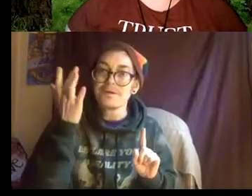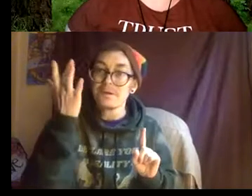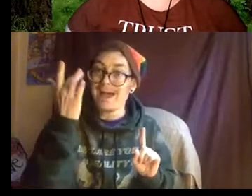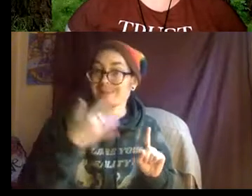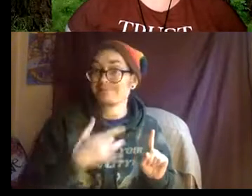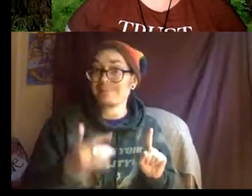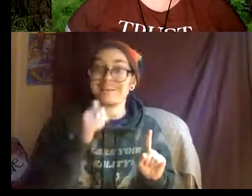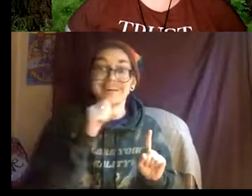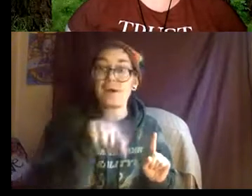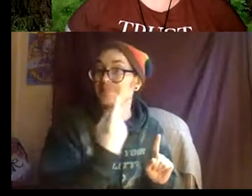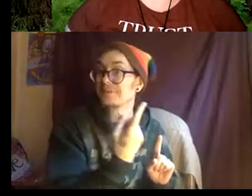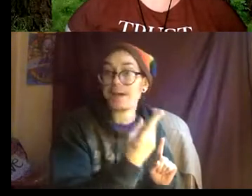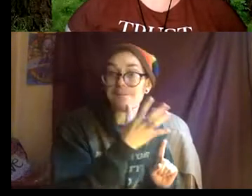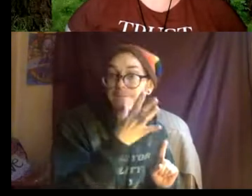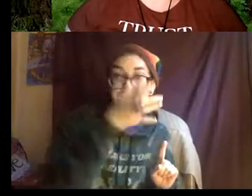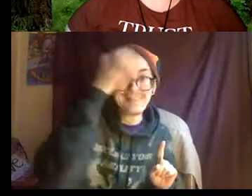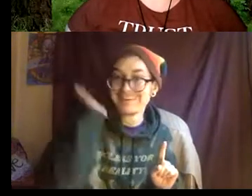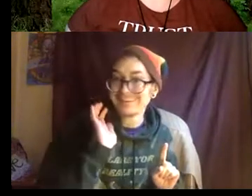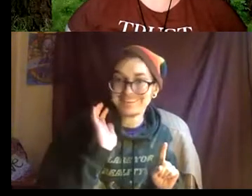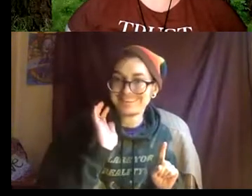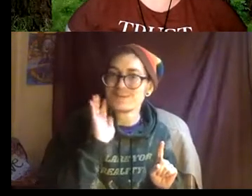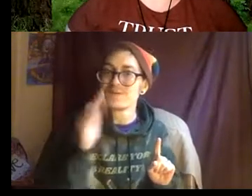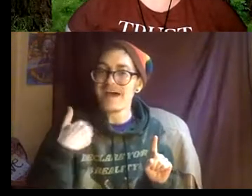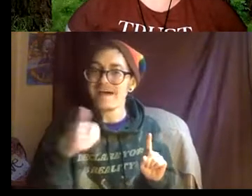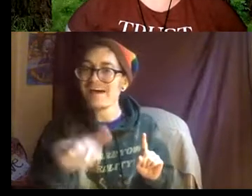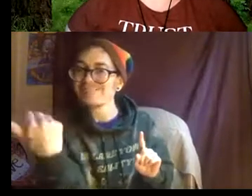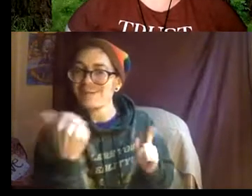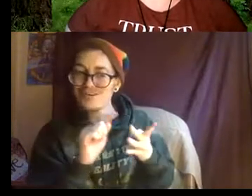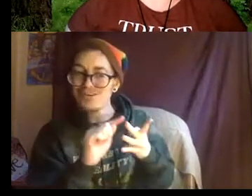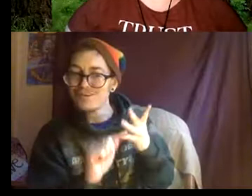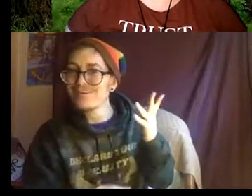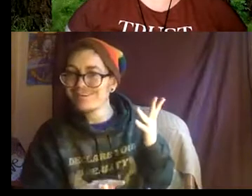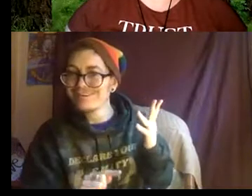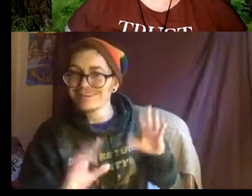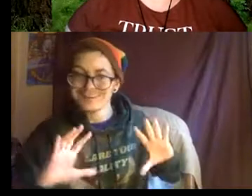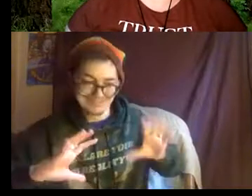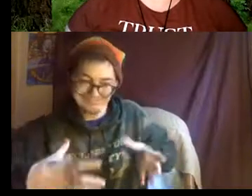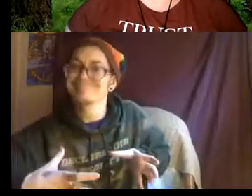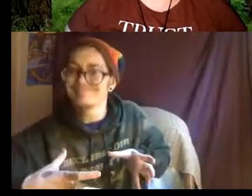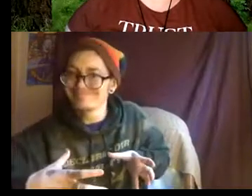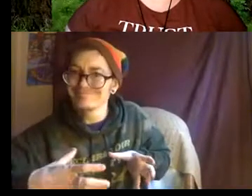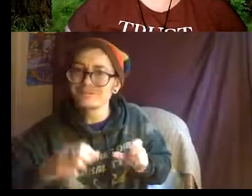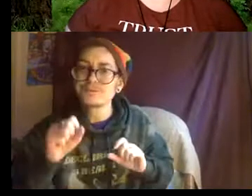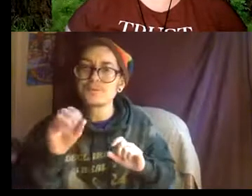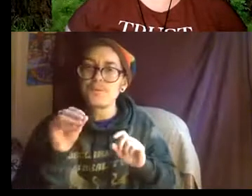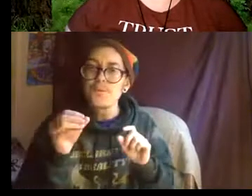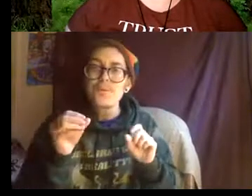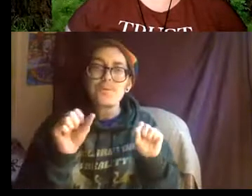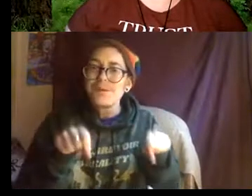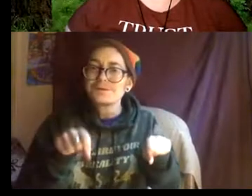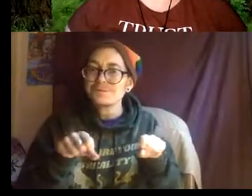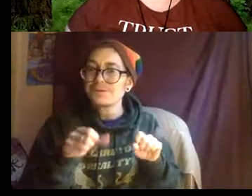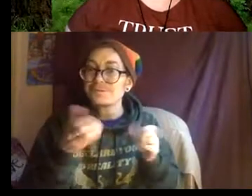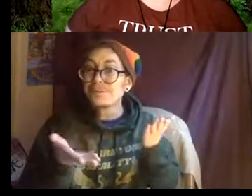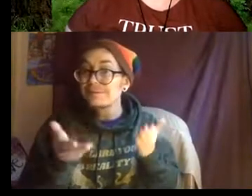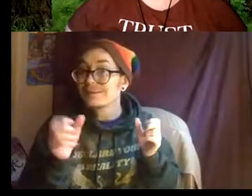So boundaries can show in different ways. And, you can be the mother lion, but you can also show mothering